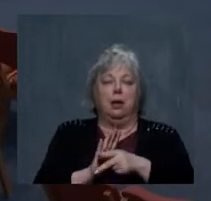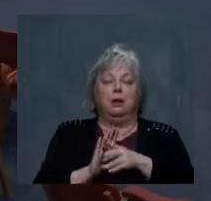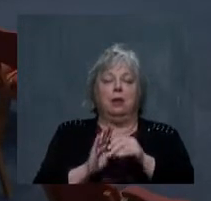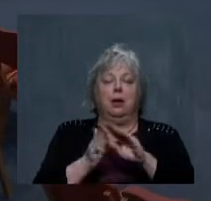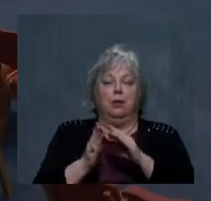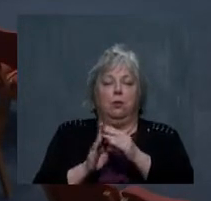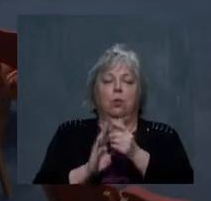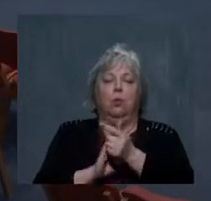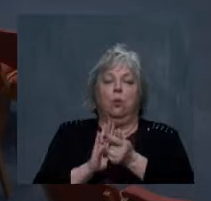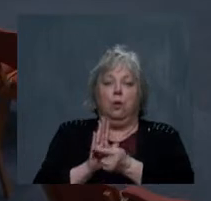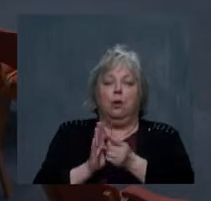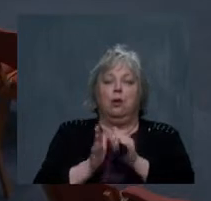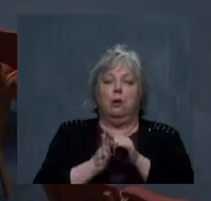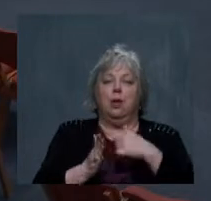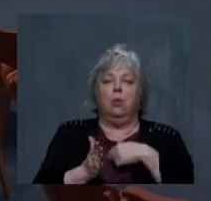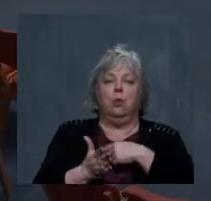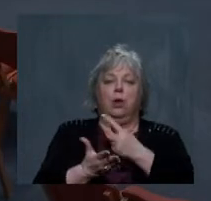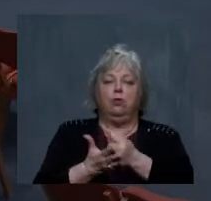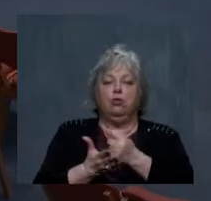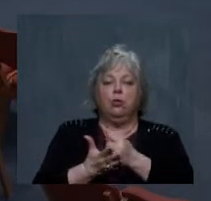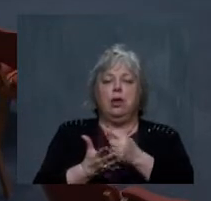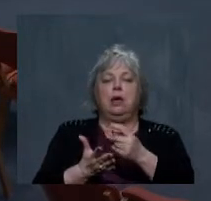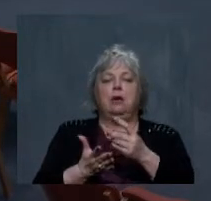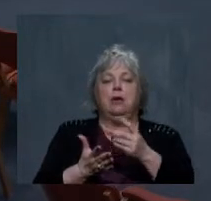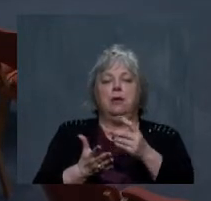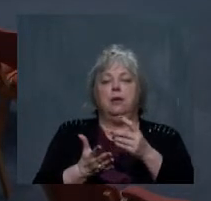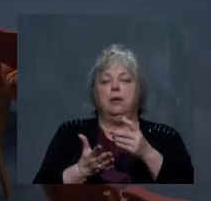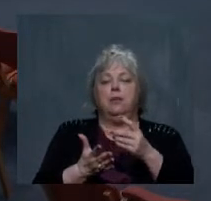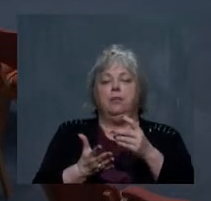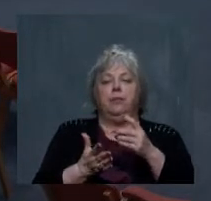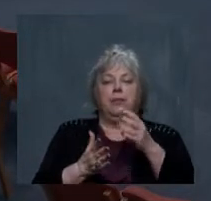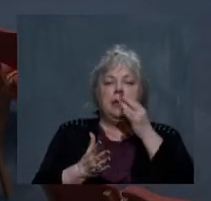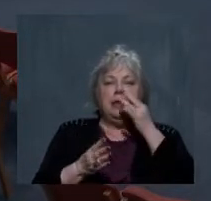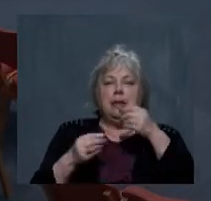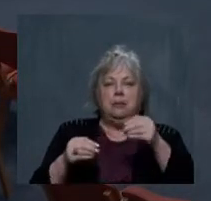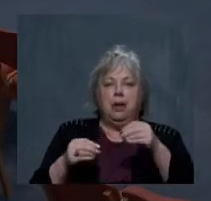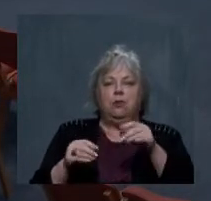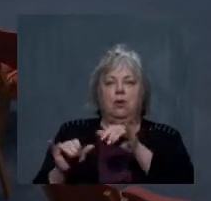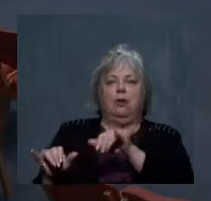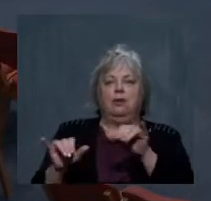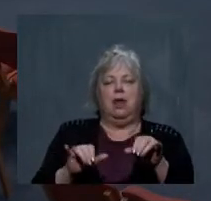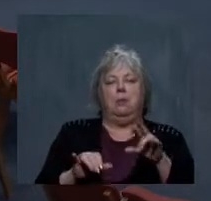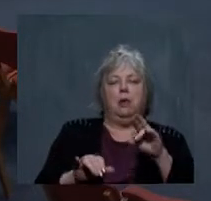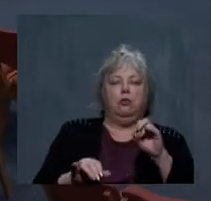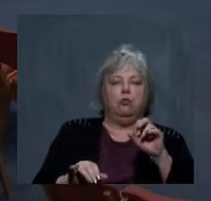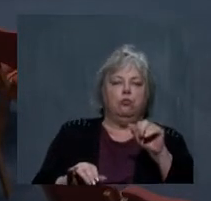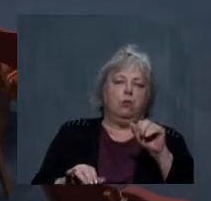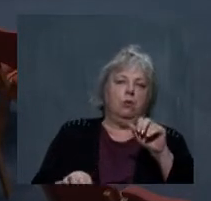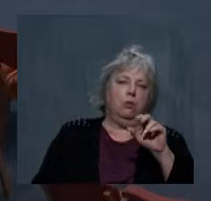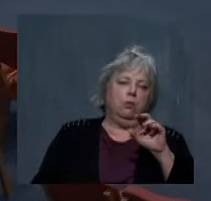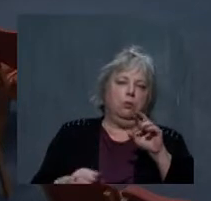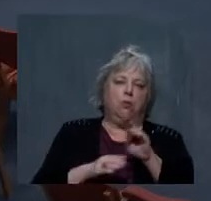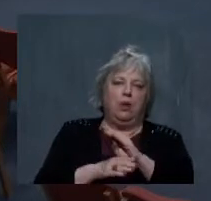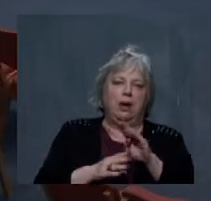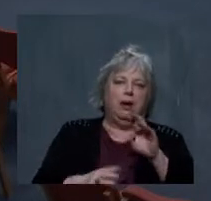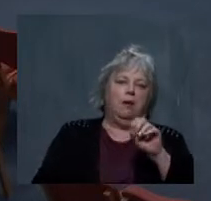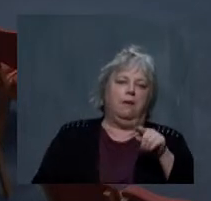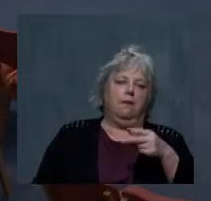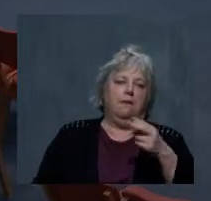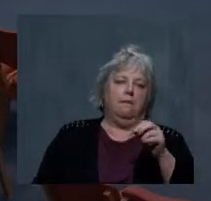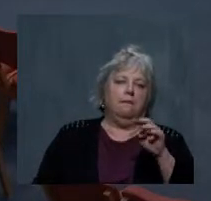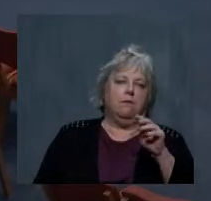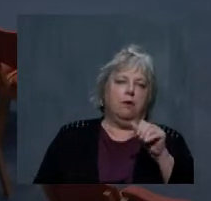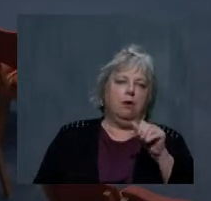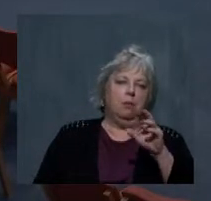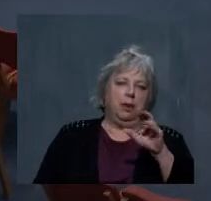that we treat dispensary applications as if they are retail pharmacies, and it would be consistent in that vein.